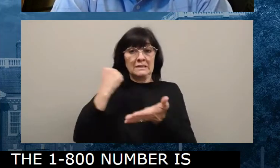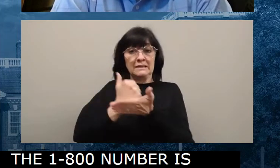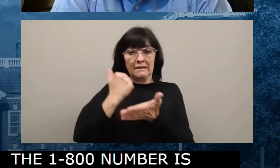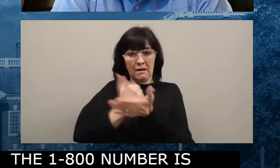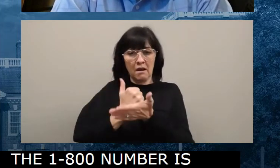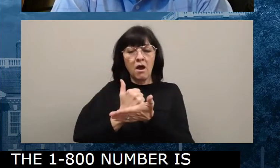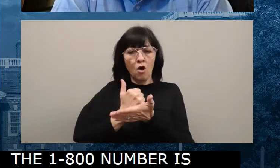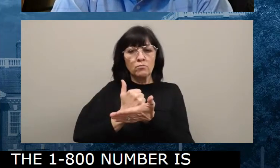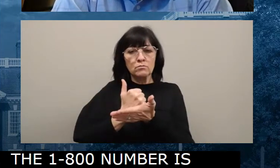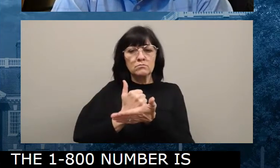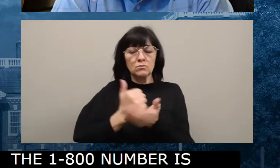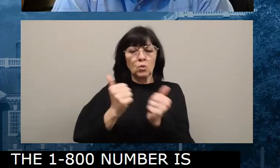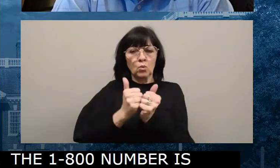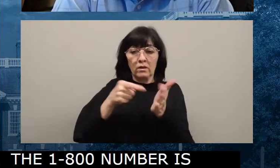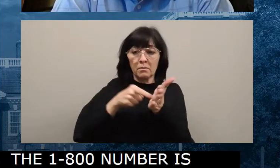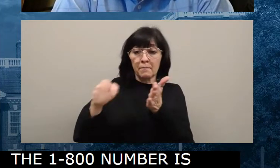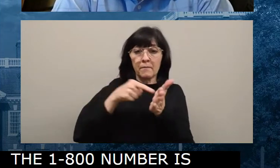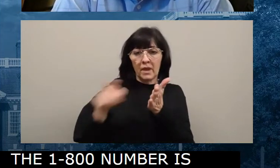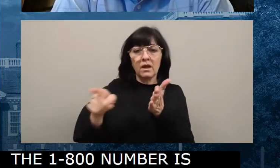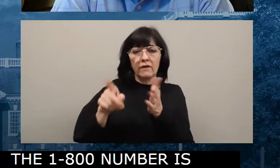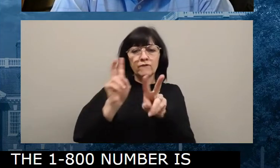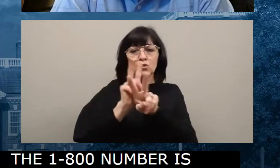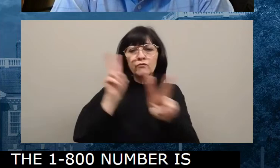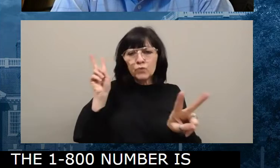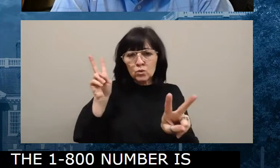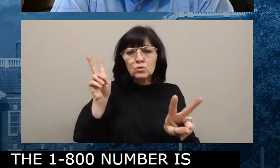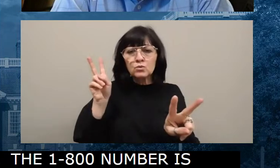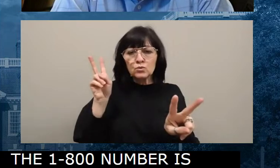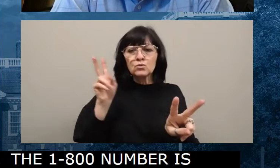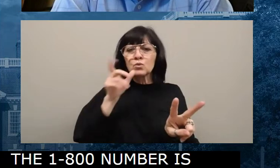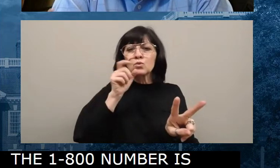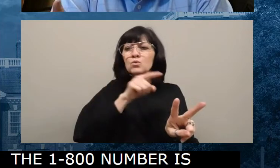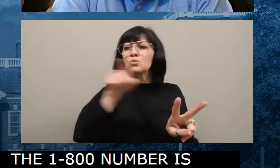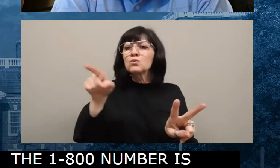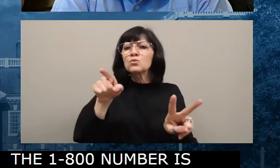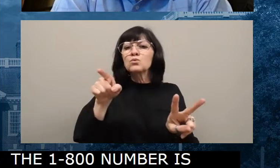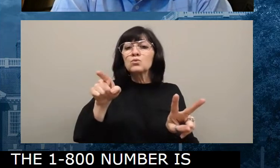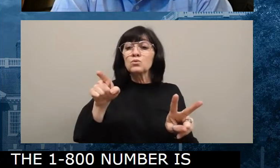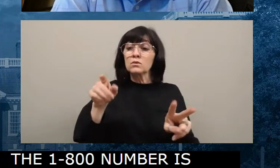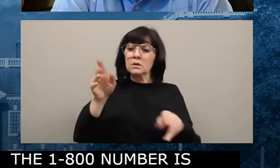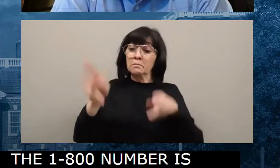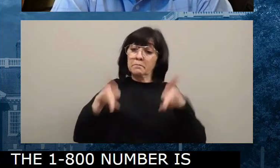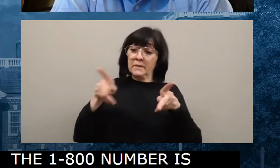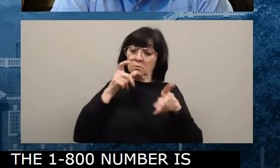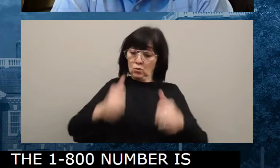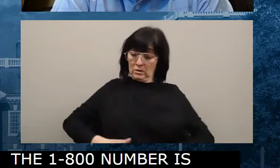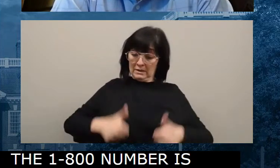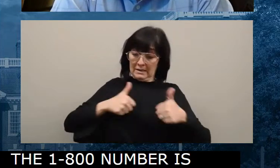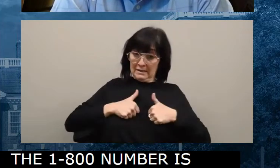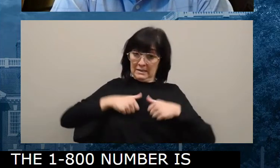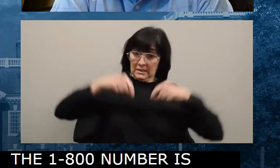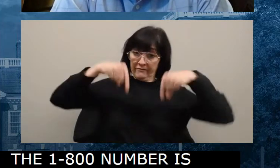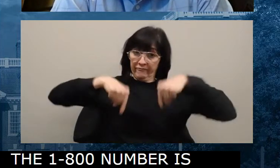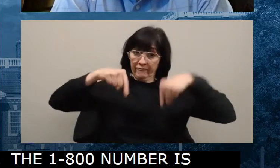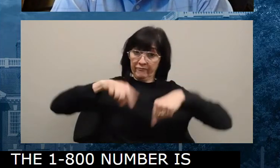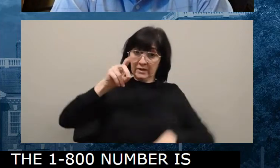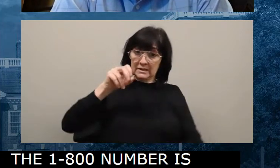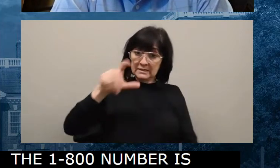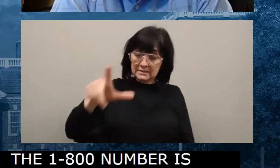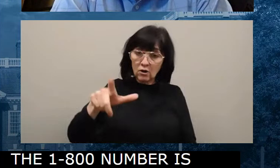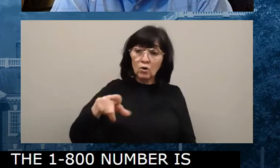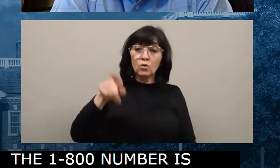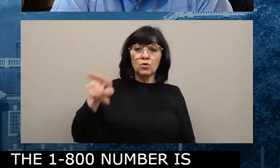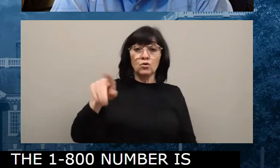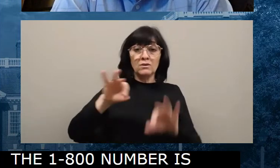financial burden as well. But anybody that's living in Delaware that paid for funeral expenses